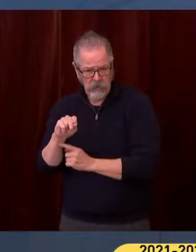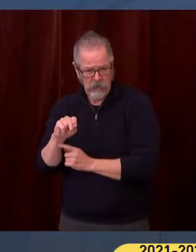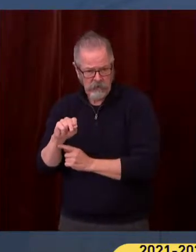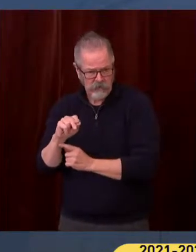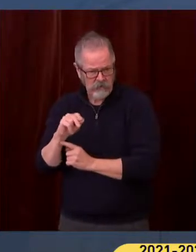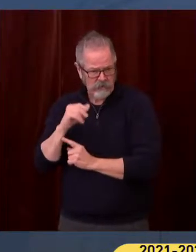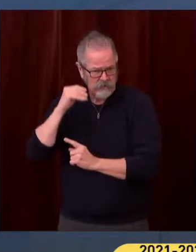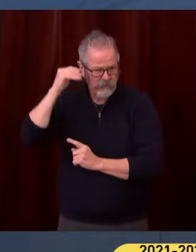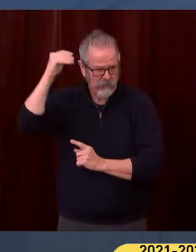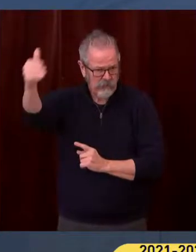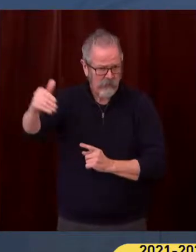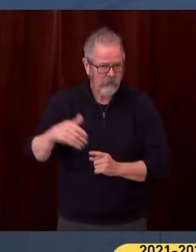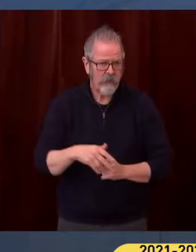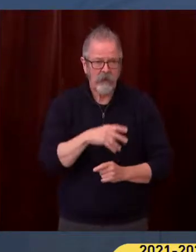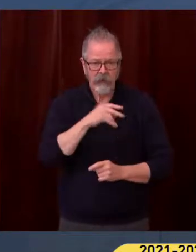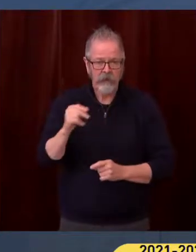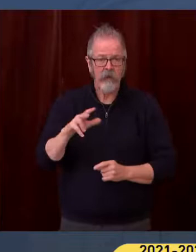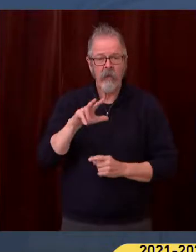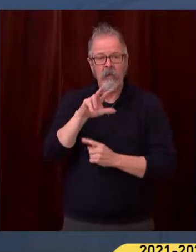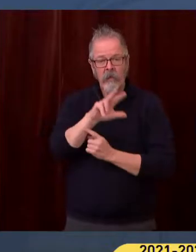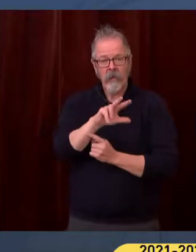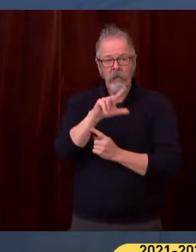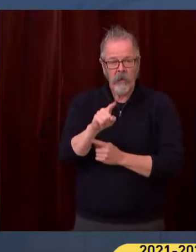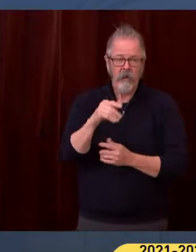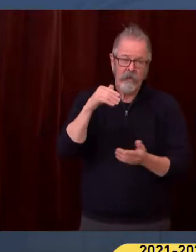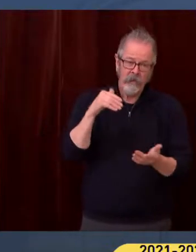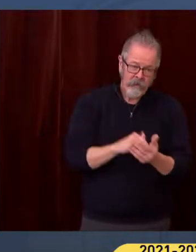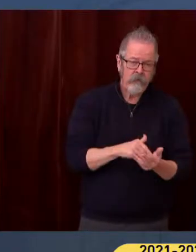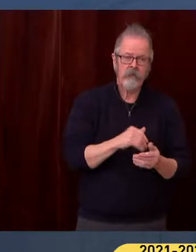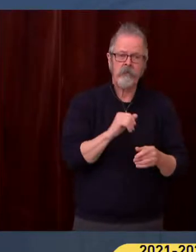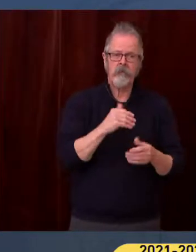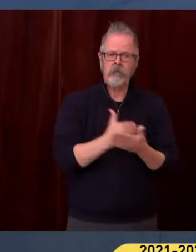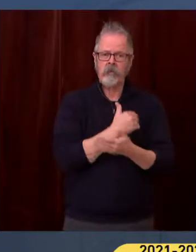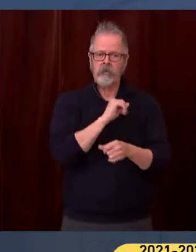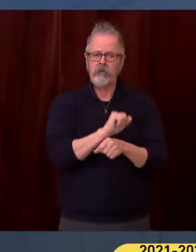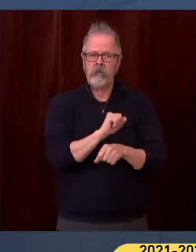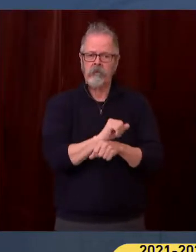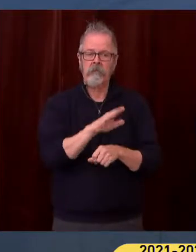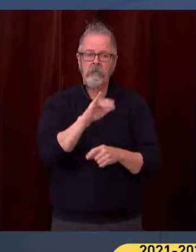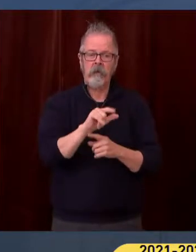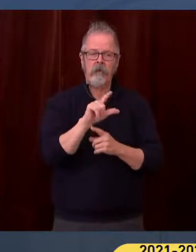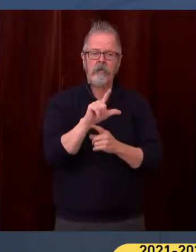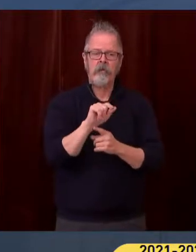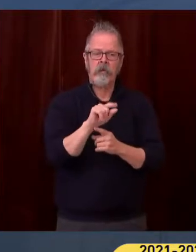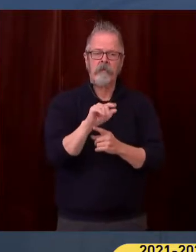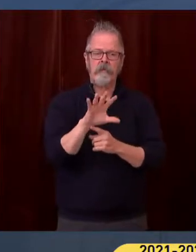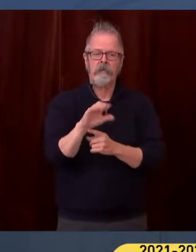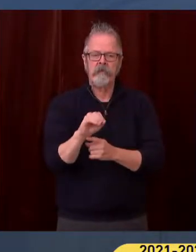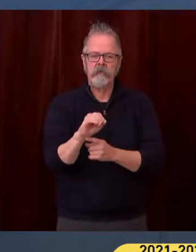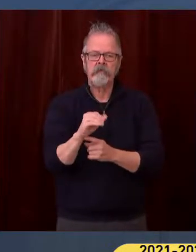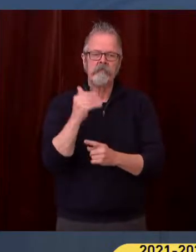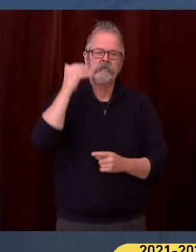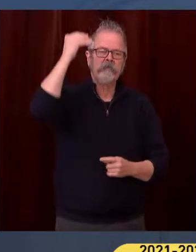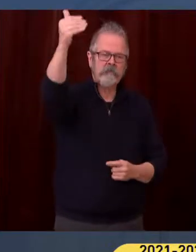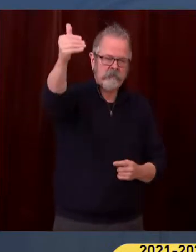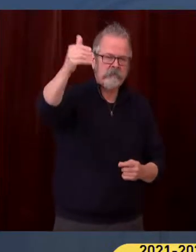Commitment Act, which would put a price on carbon by putting a cap on carbon emissions from the largest emitters